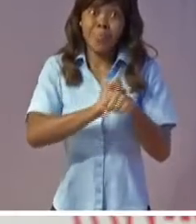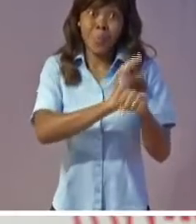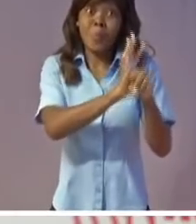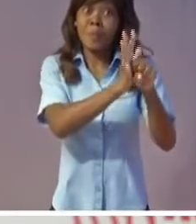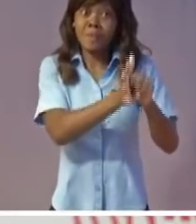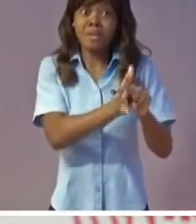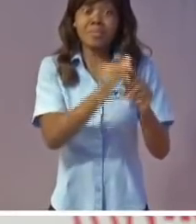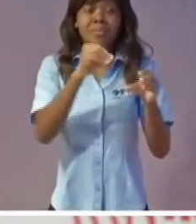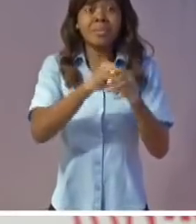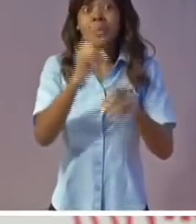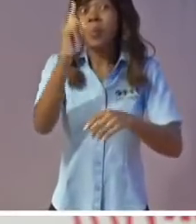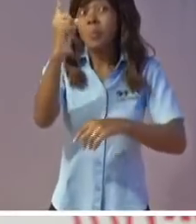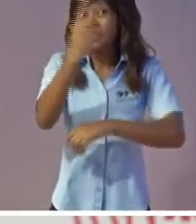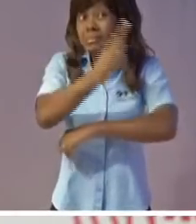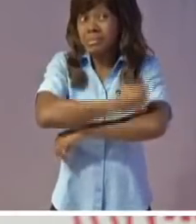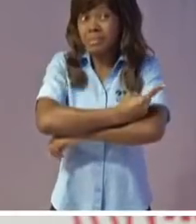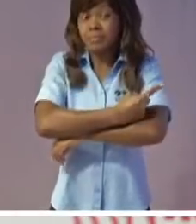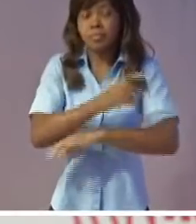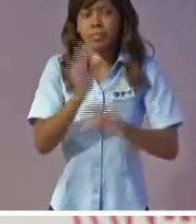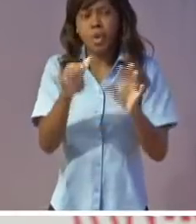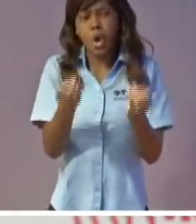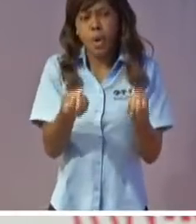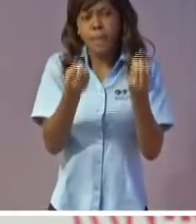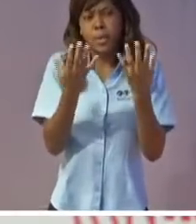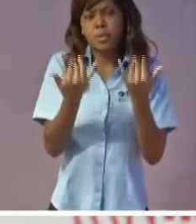of active positive cases to